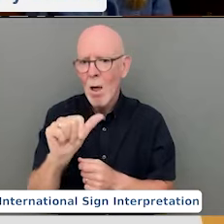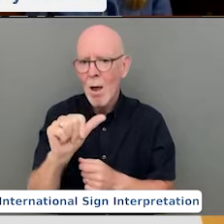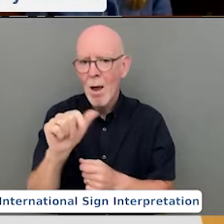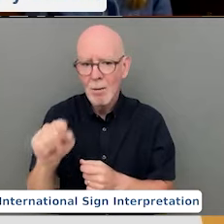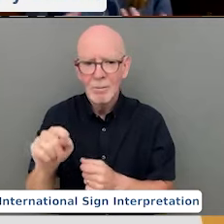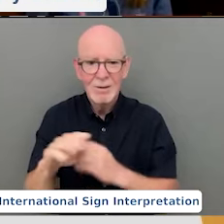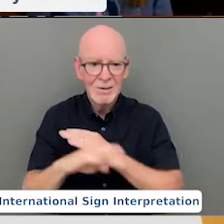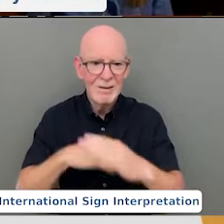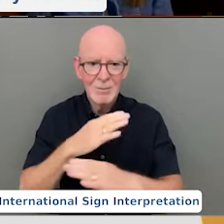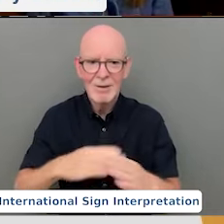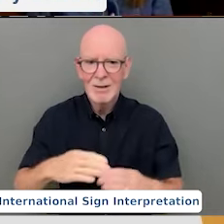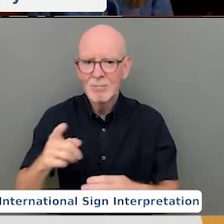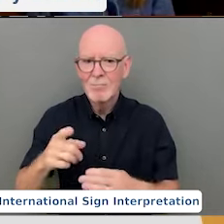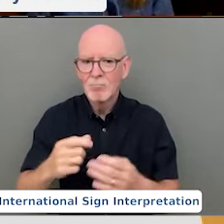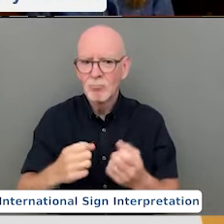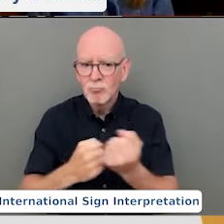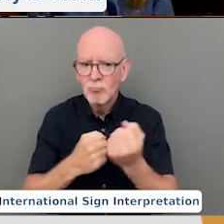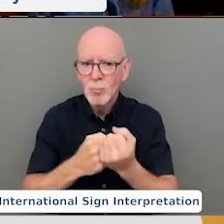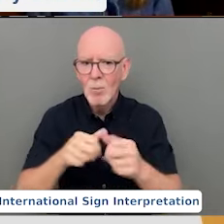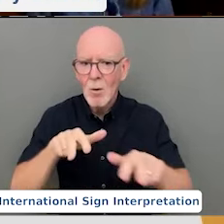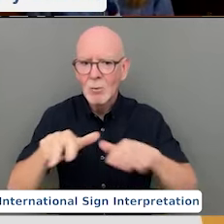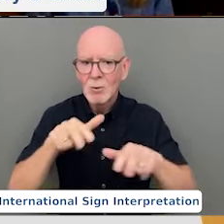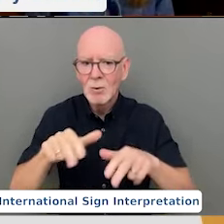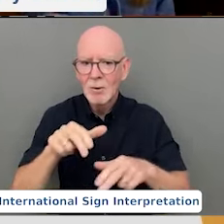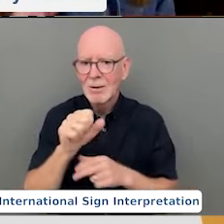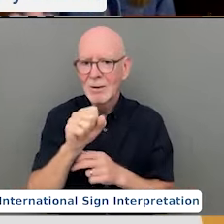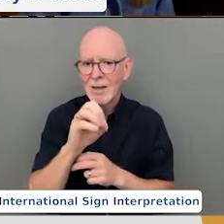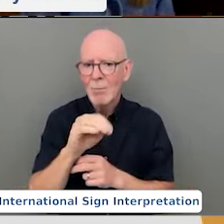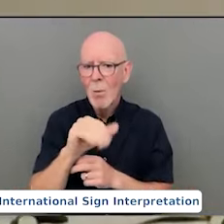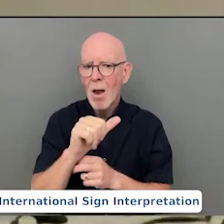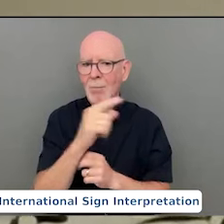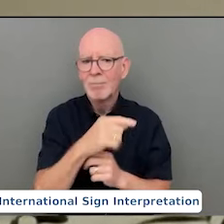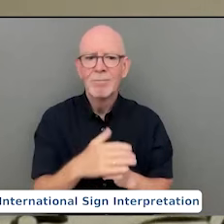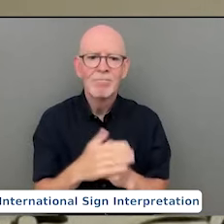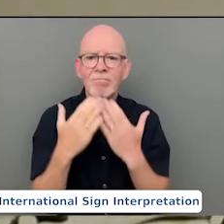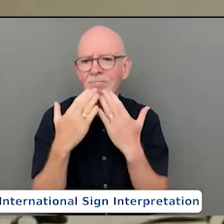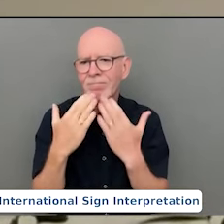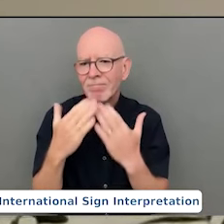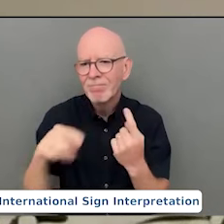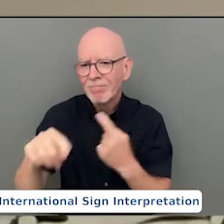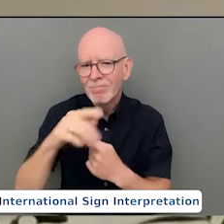tonight. And I'll now hand over to Alex from UNICEF as our first speaker. Over to you, Alex.